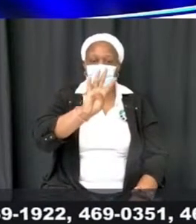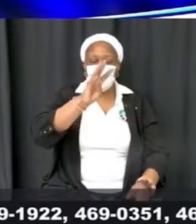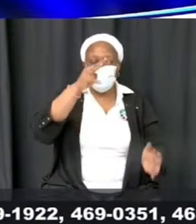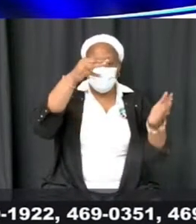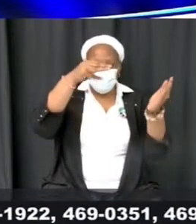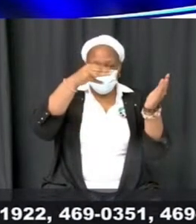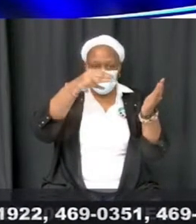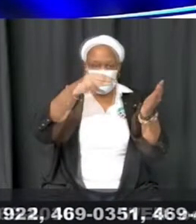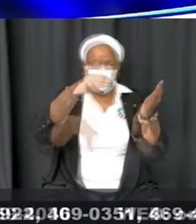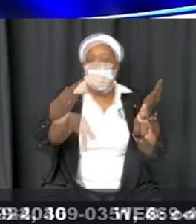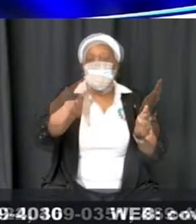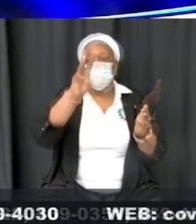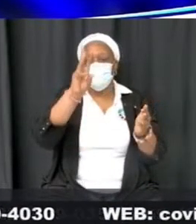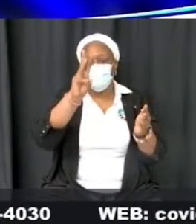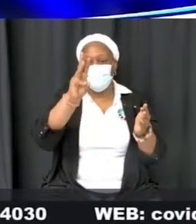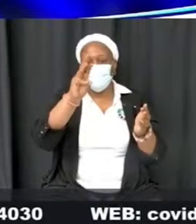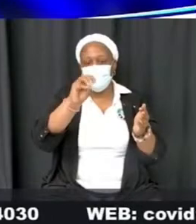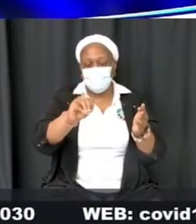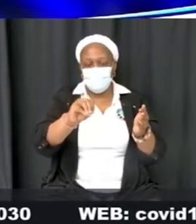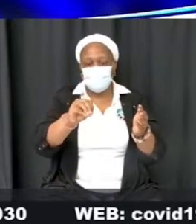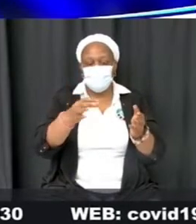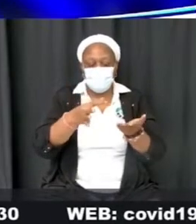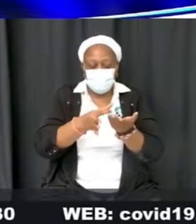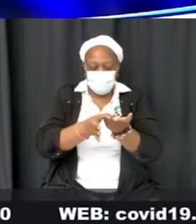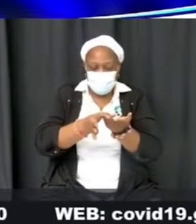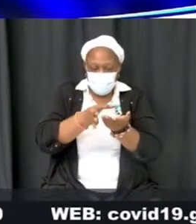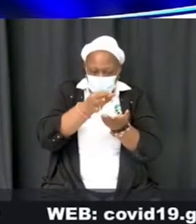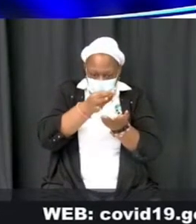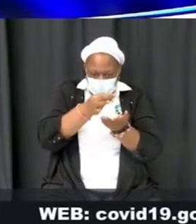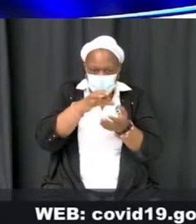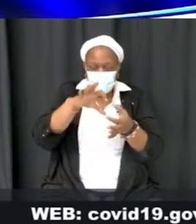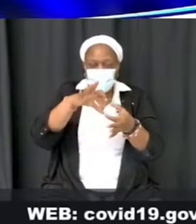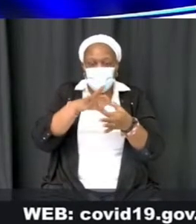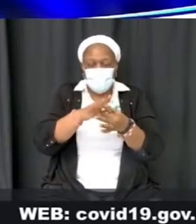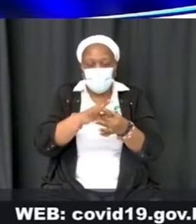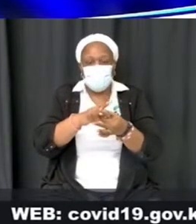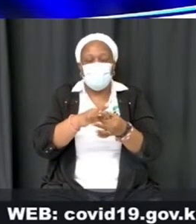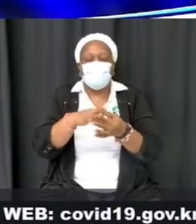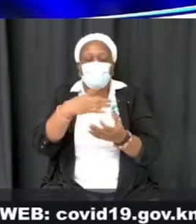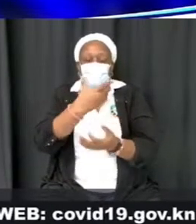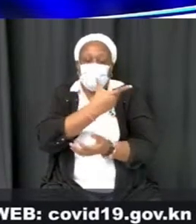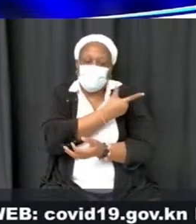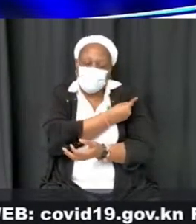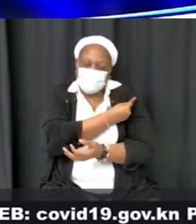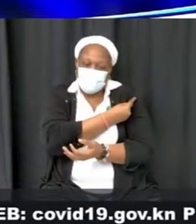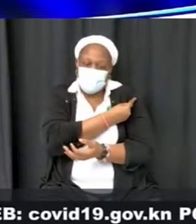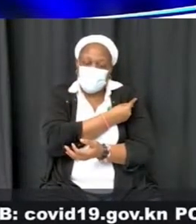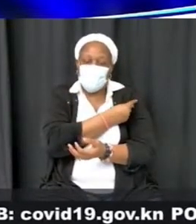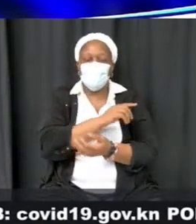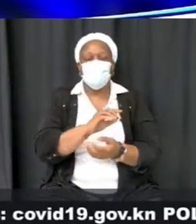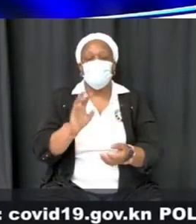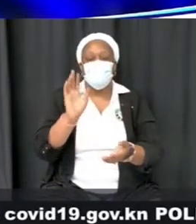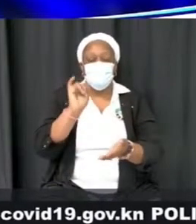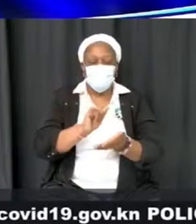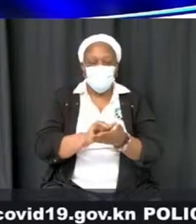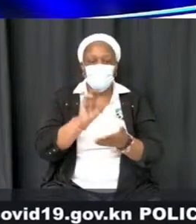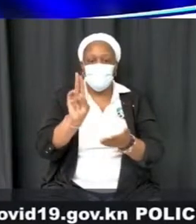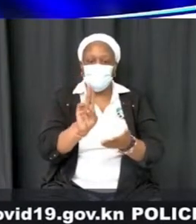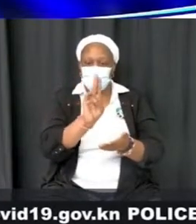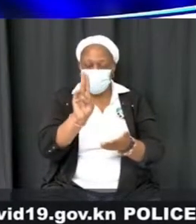4,160 vials that were supposed to be used on or before the 30th